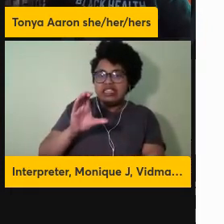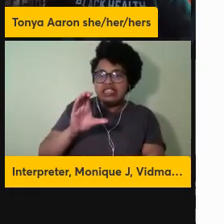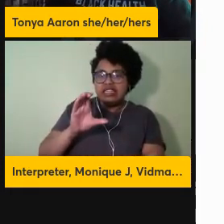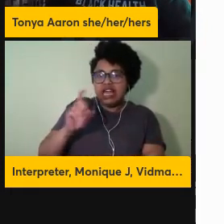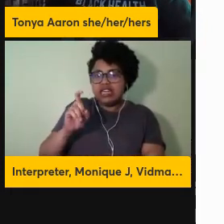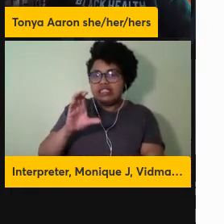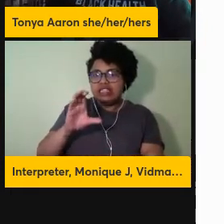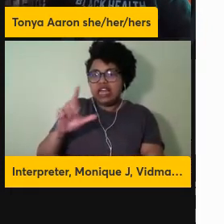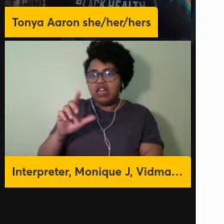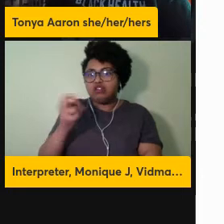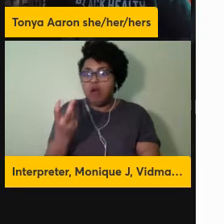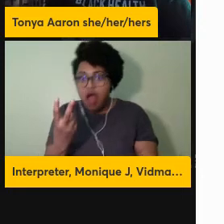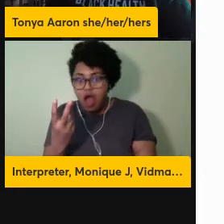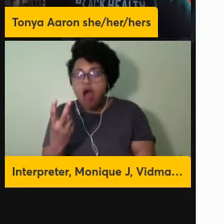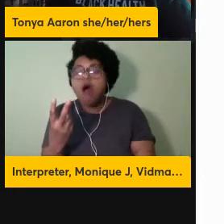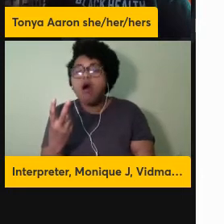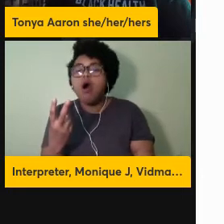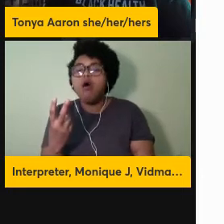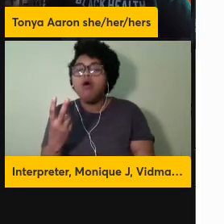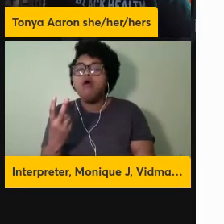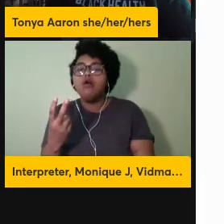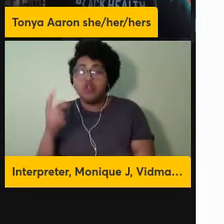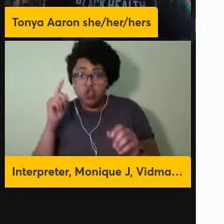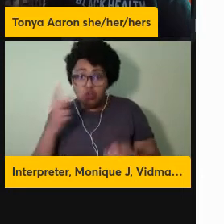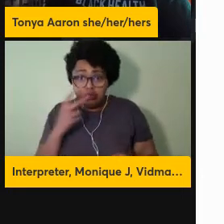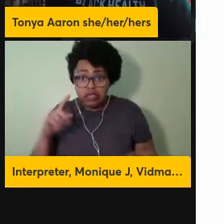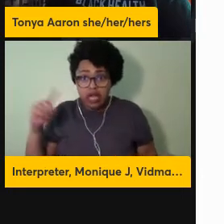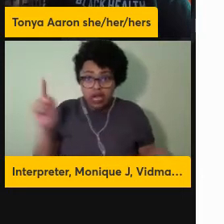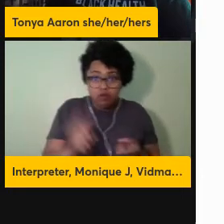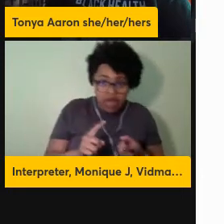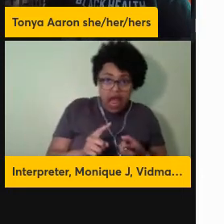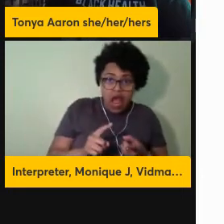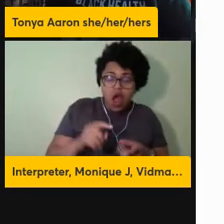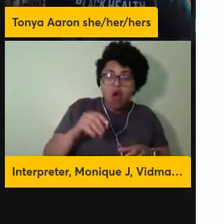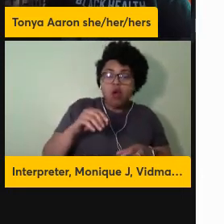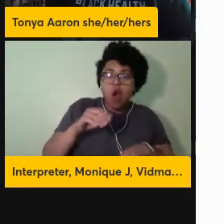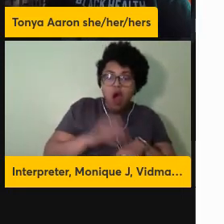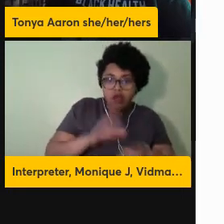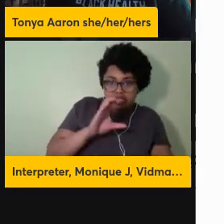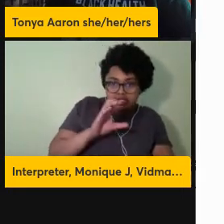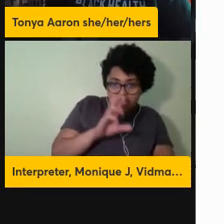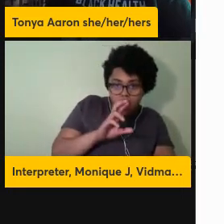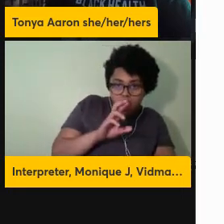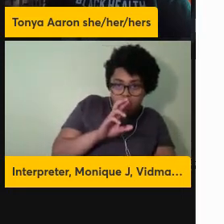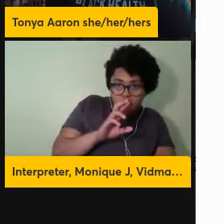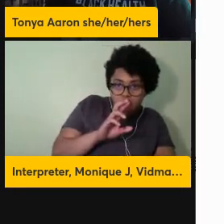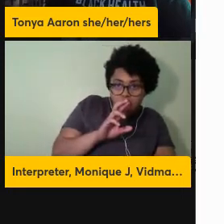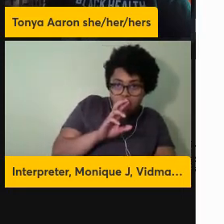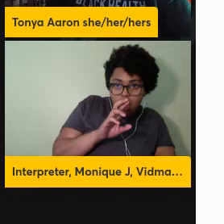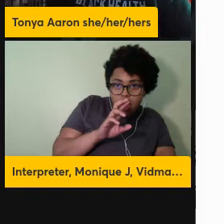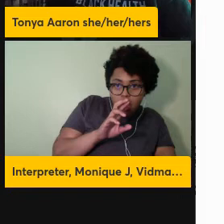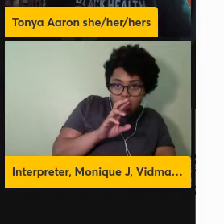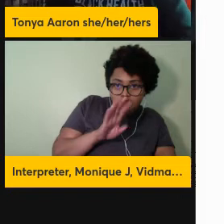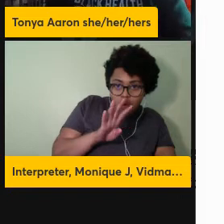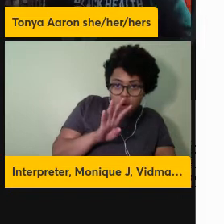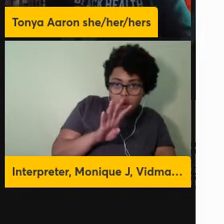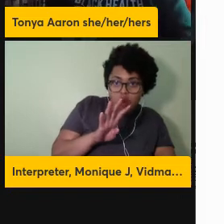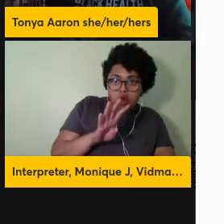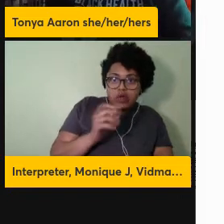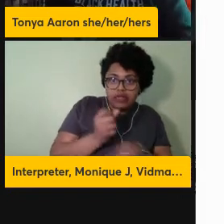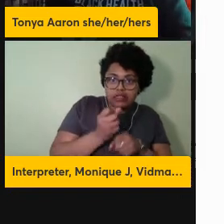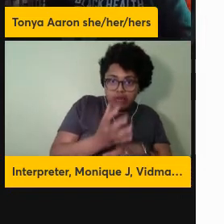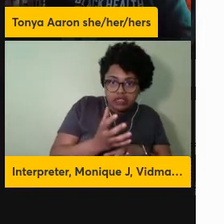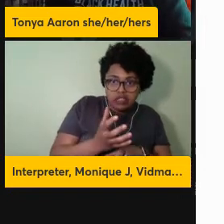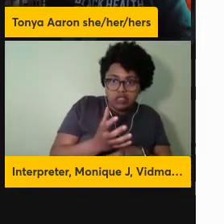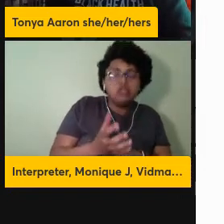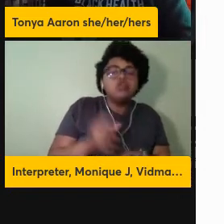goes down on ASCs and vice versa. So when CXCL12 is low, we expect CXCR4 expression to go